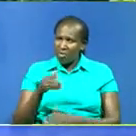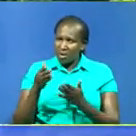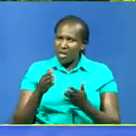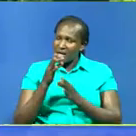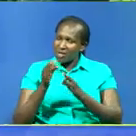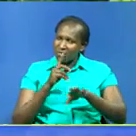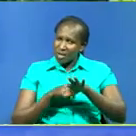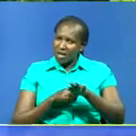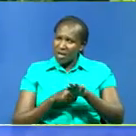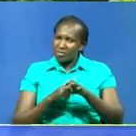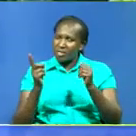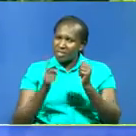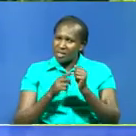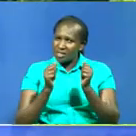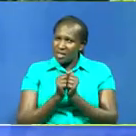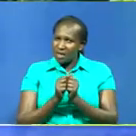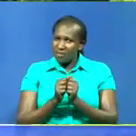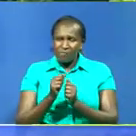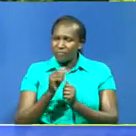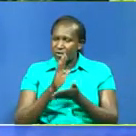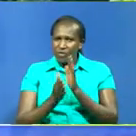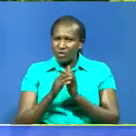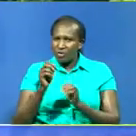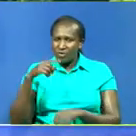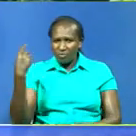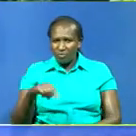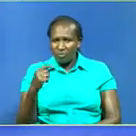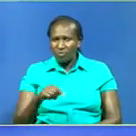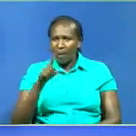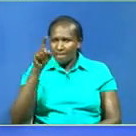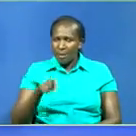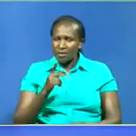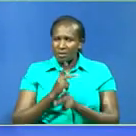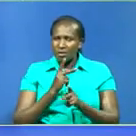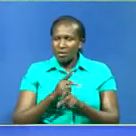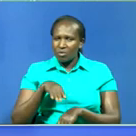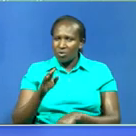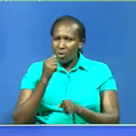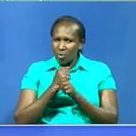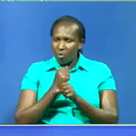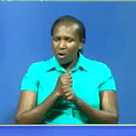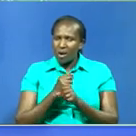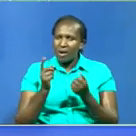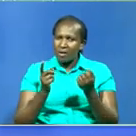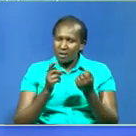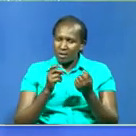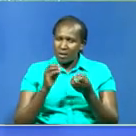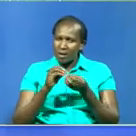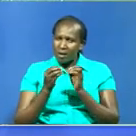Ikifika 6:10, usiseme umemsamehea, chapa. Why? Because you have to keep your word. Number 6, very